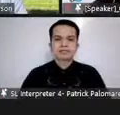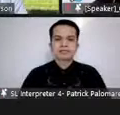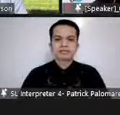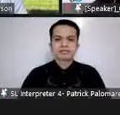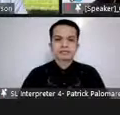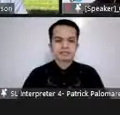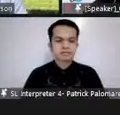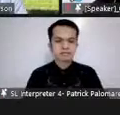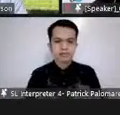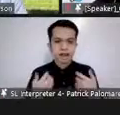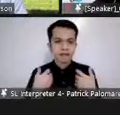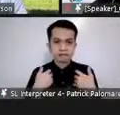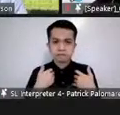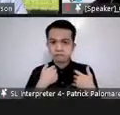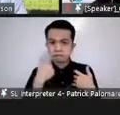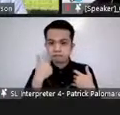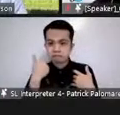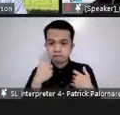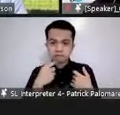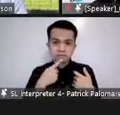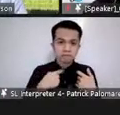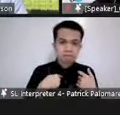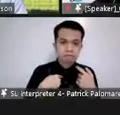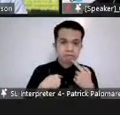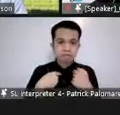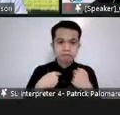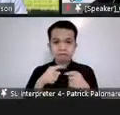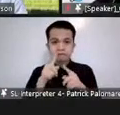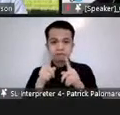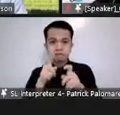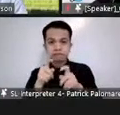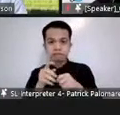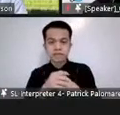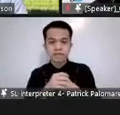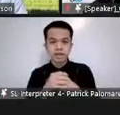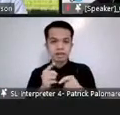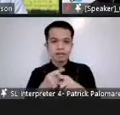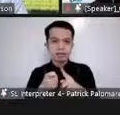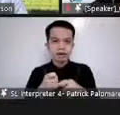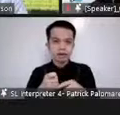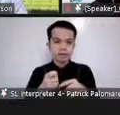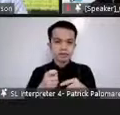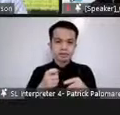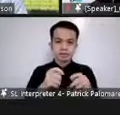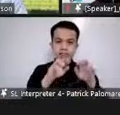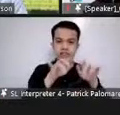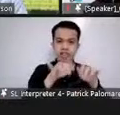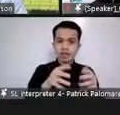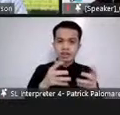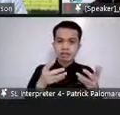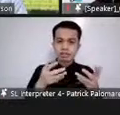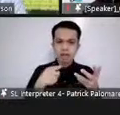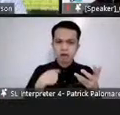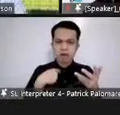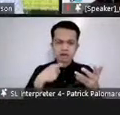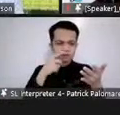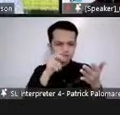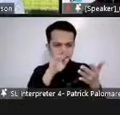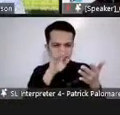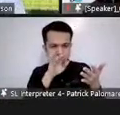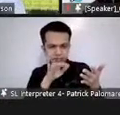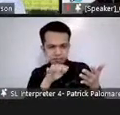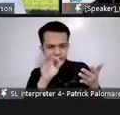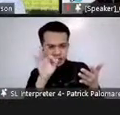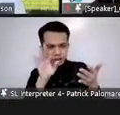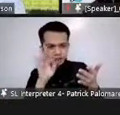we don't have, are there other questions from the Q&A? I'm checking from our